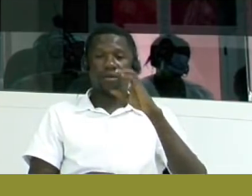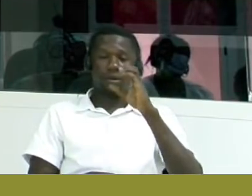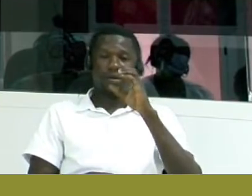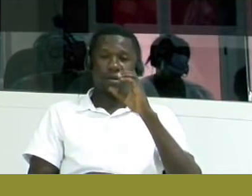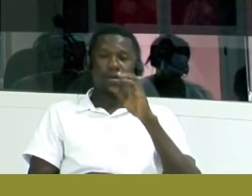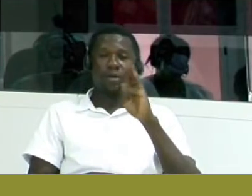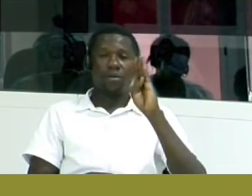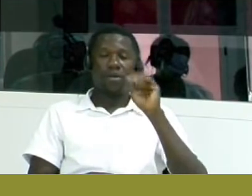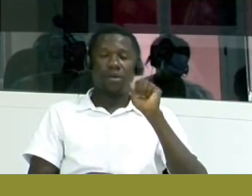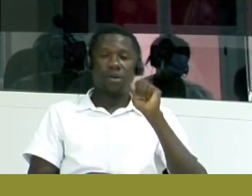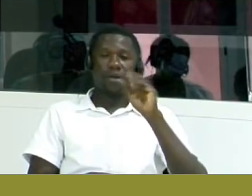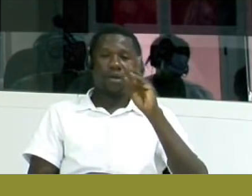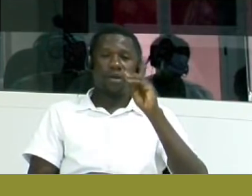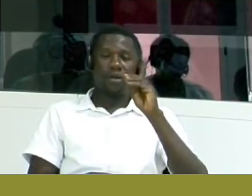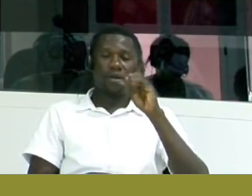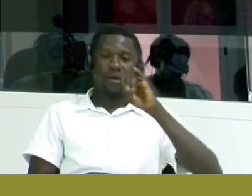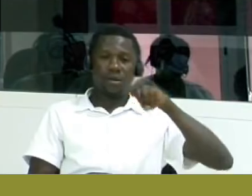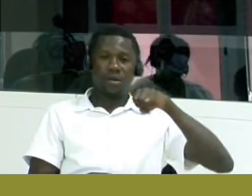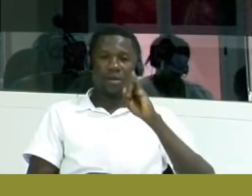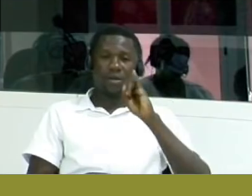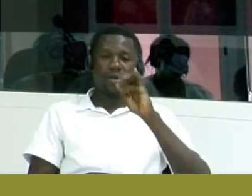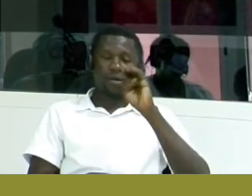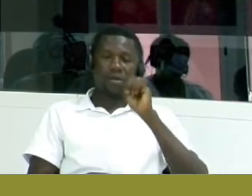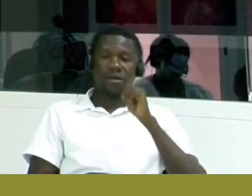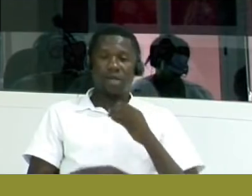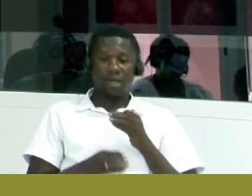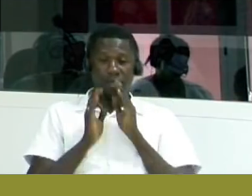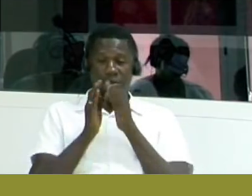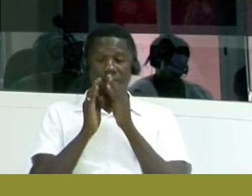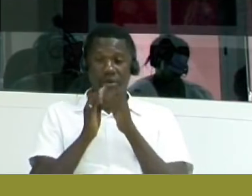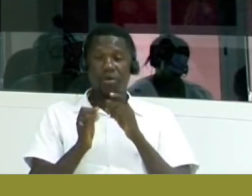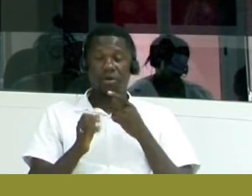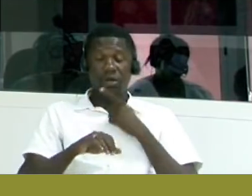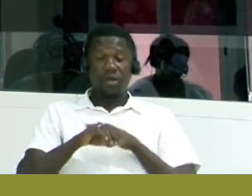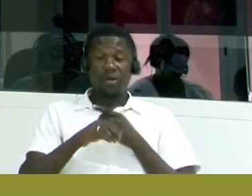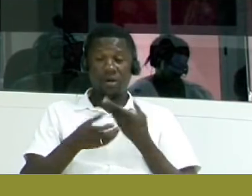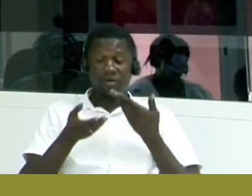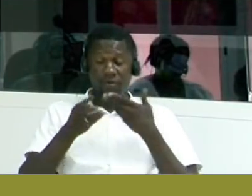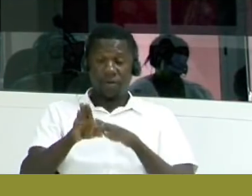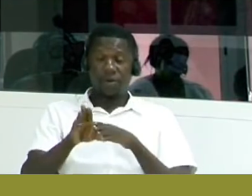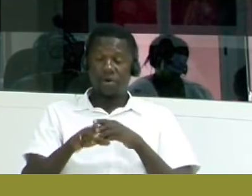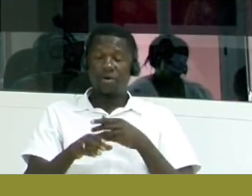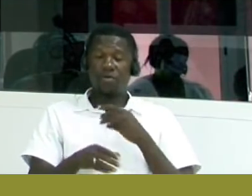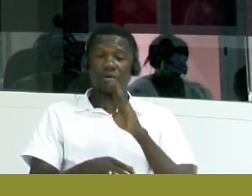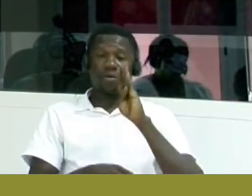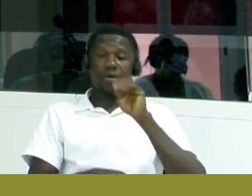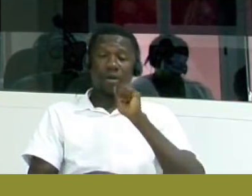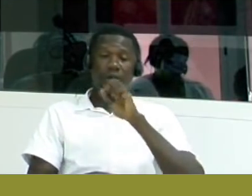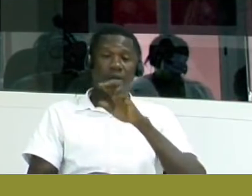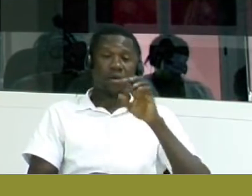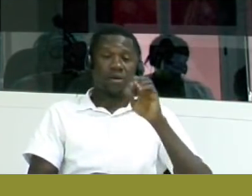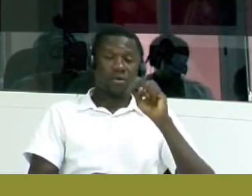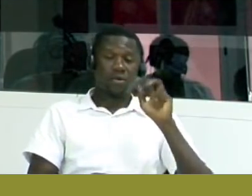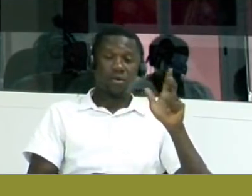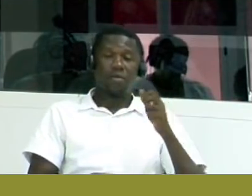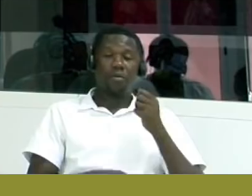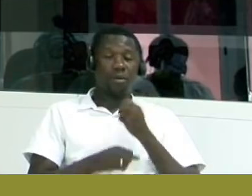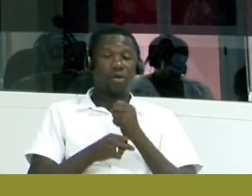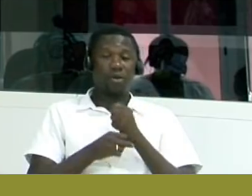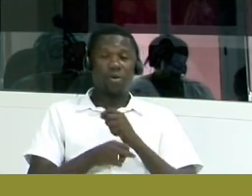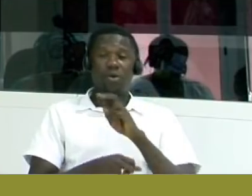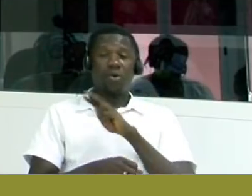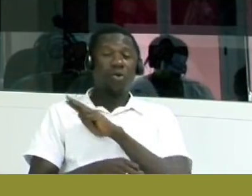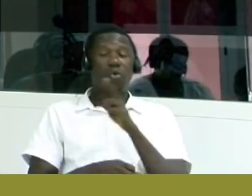Baji, Landing Baji. I said to him, during the funeral of Baru, make sure that no police